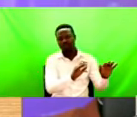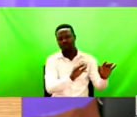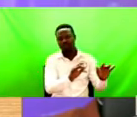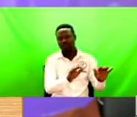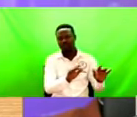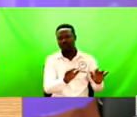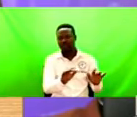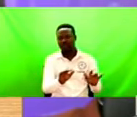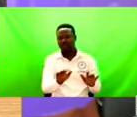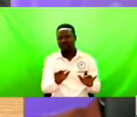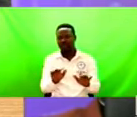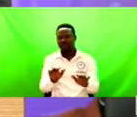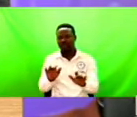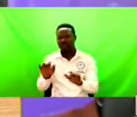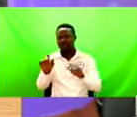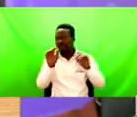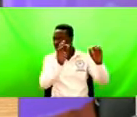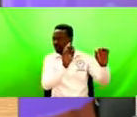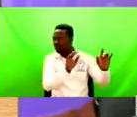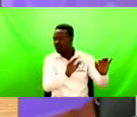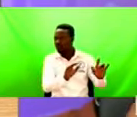Move with the cloud.